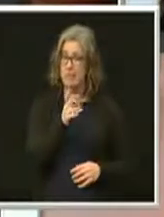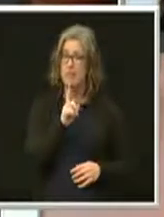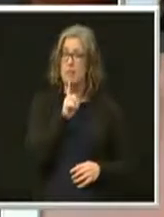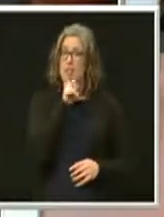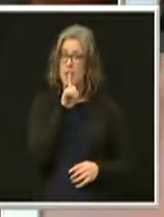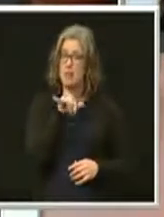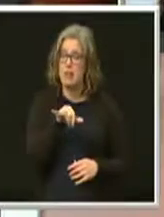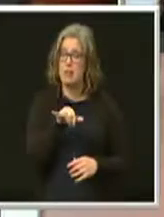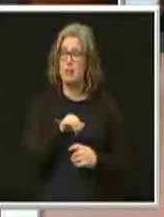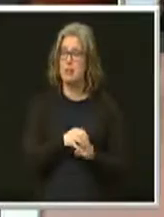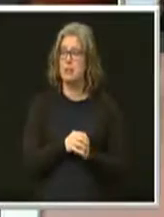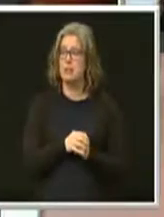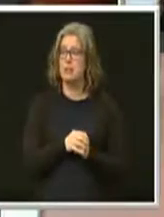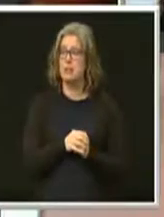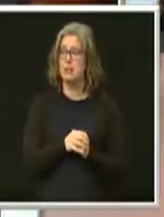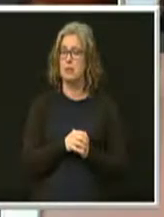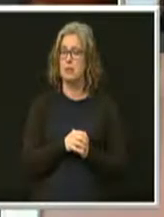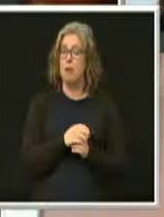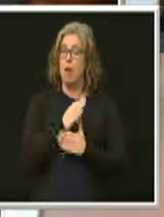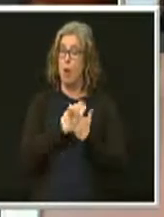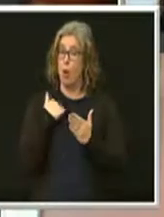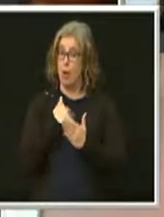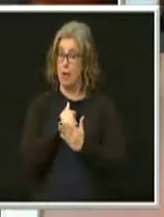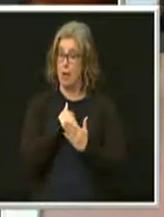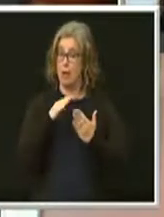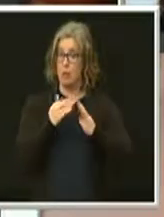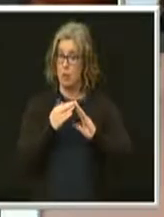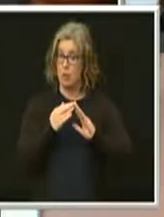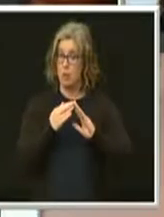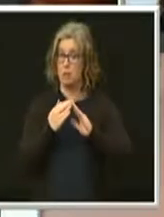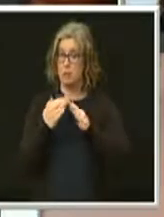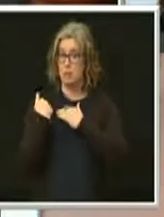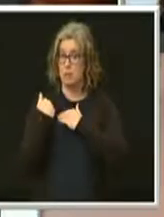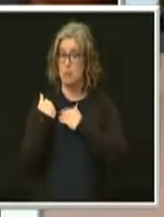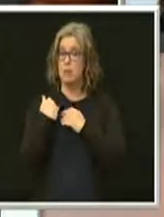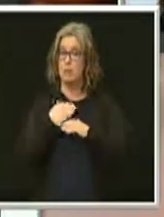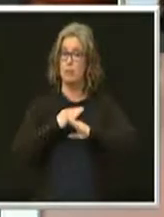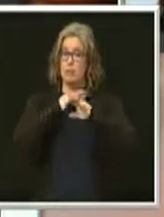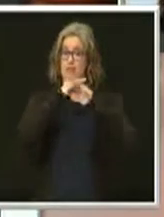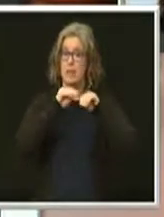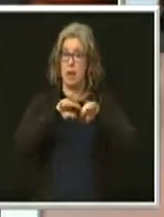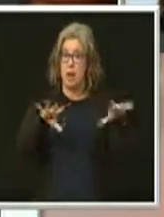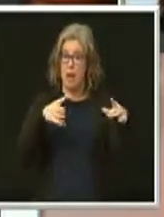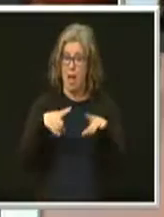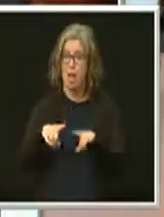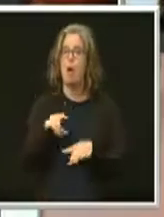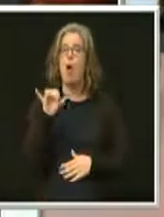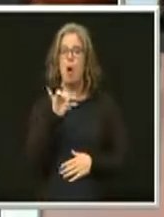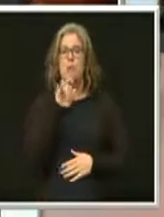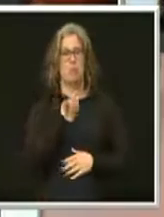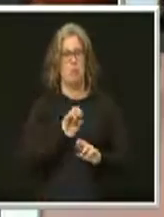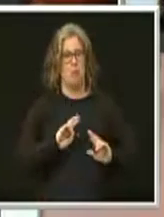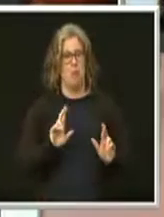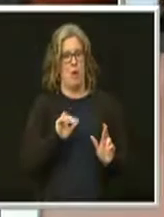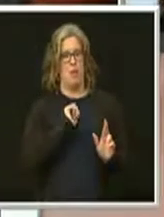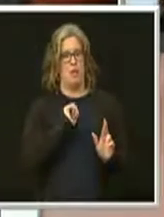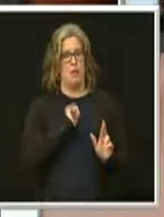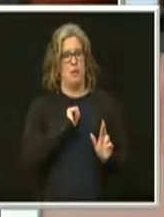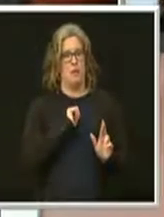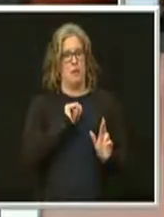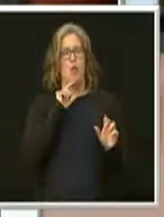and part of what we have to do as a community is obviously keep the spread from happening, but we also have to prepare ourselves